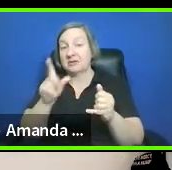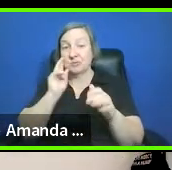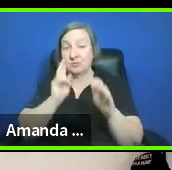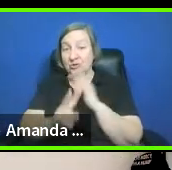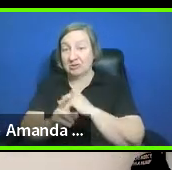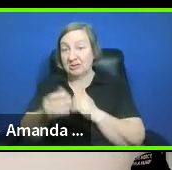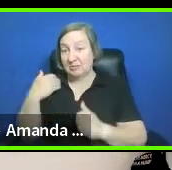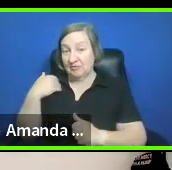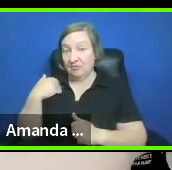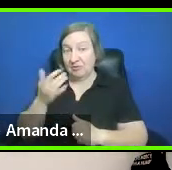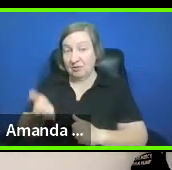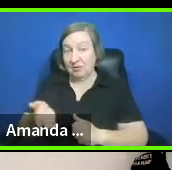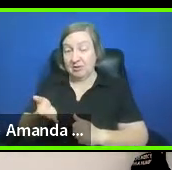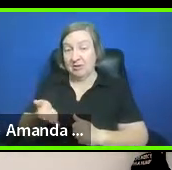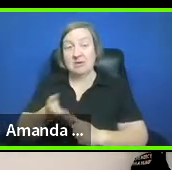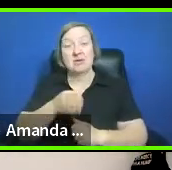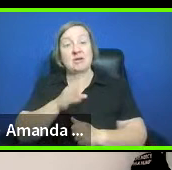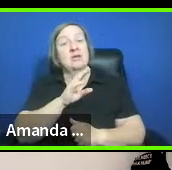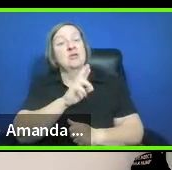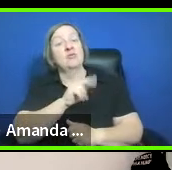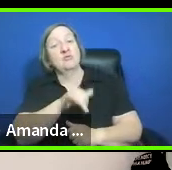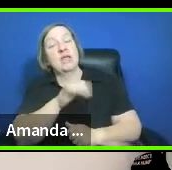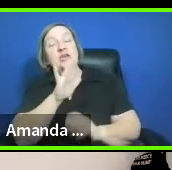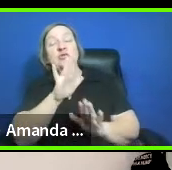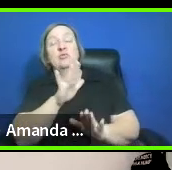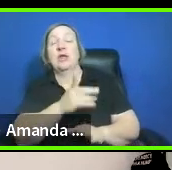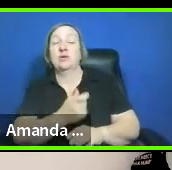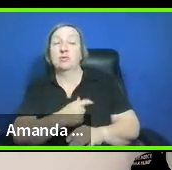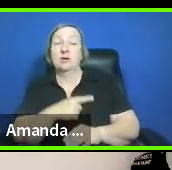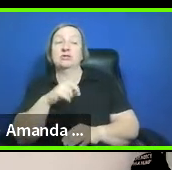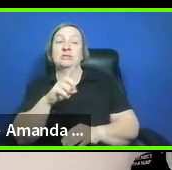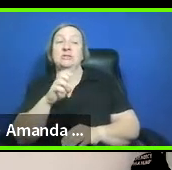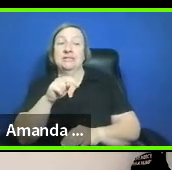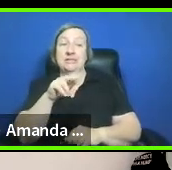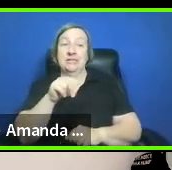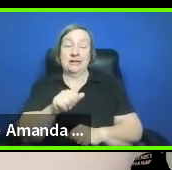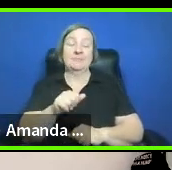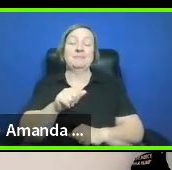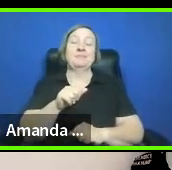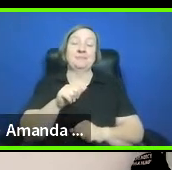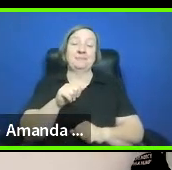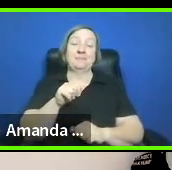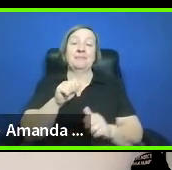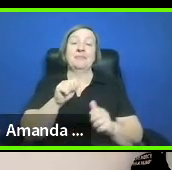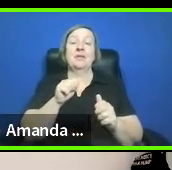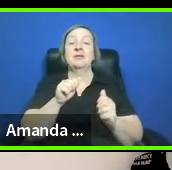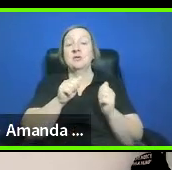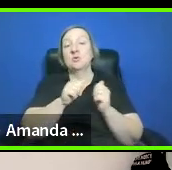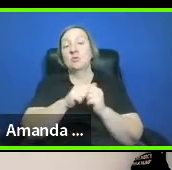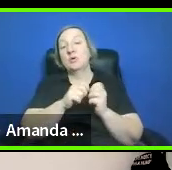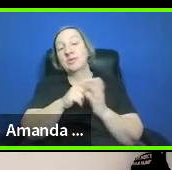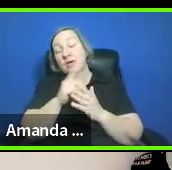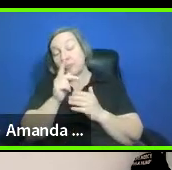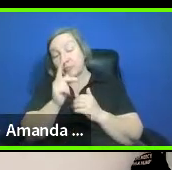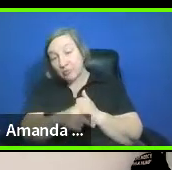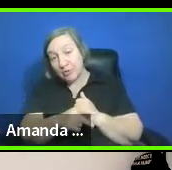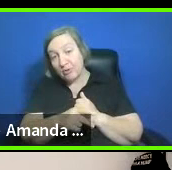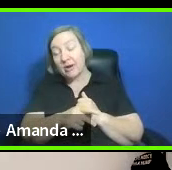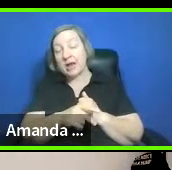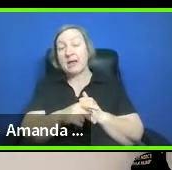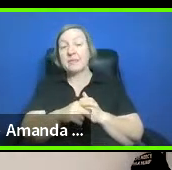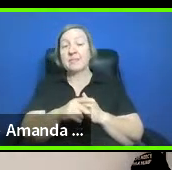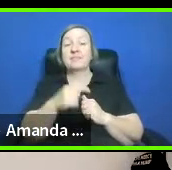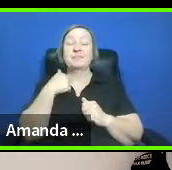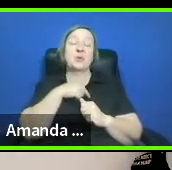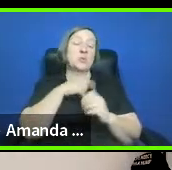predicted? Yeah, great question, Dina. With a program, and we